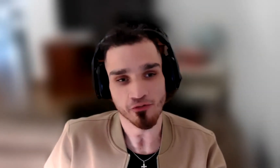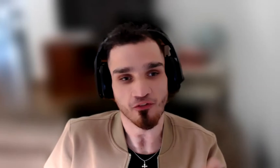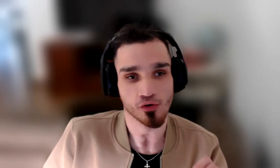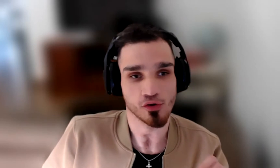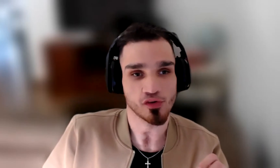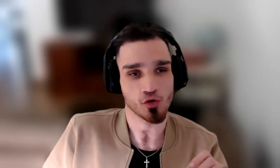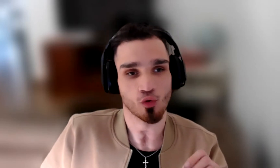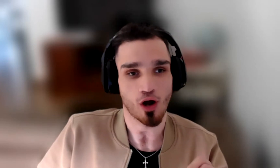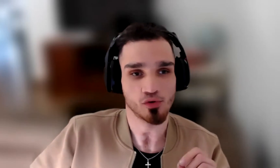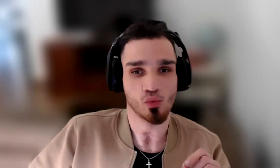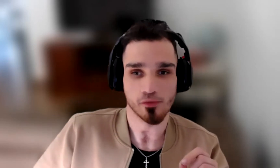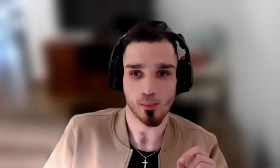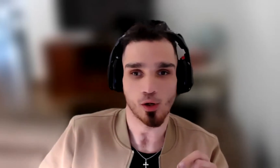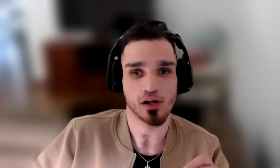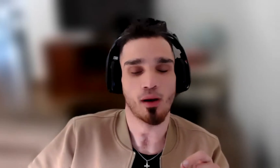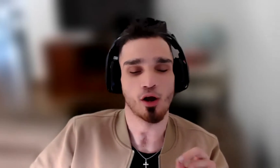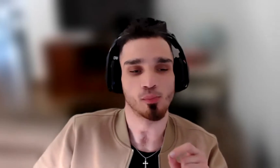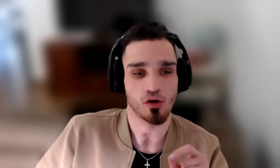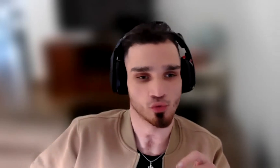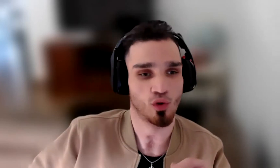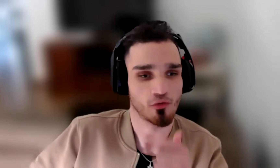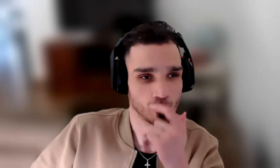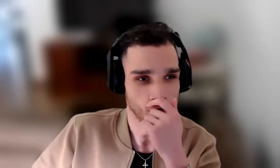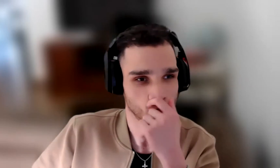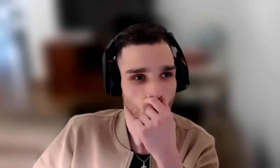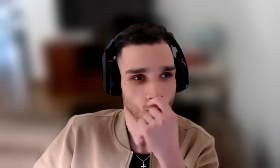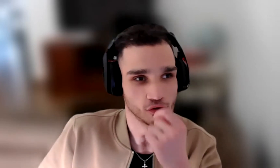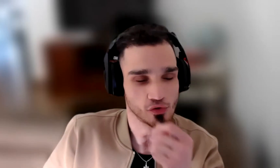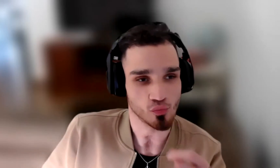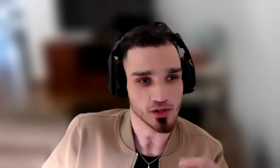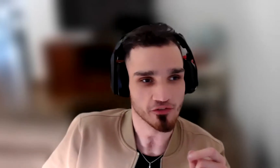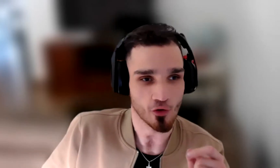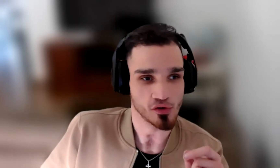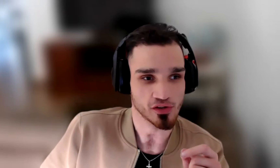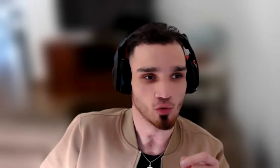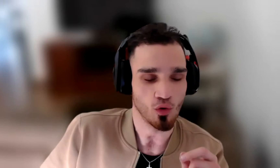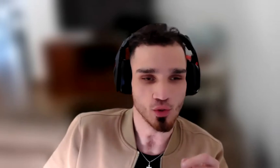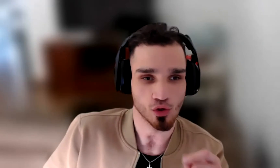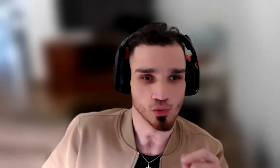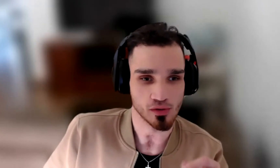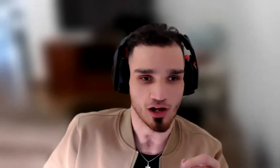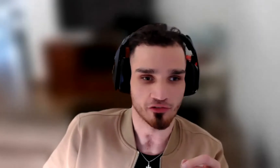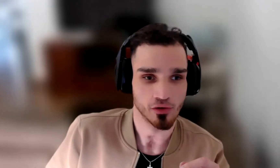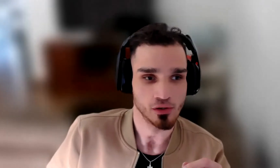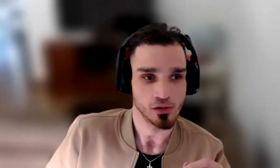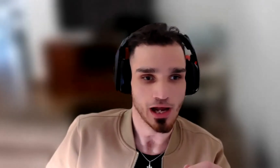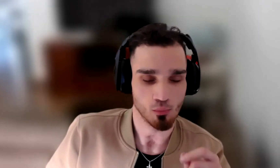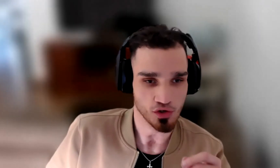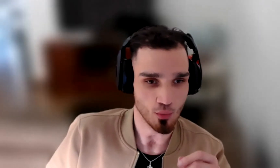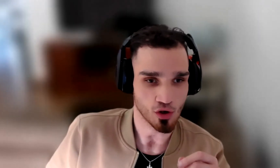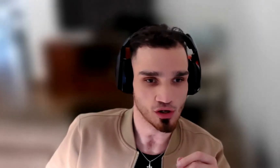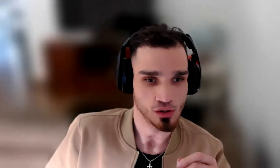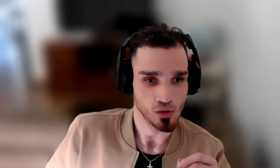really focus, this is what I'm doing at the moment in my own personal life with my support workers, is really focusing on what you want to do in life